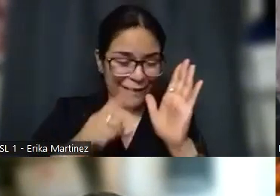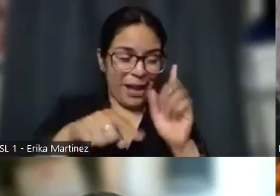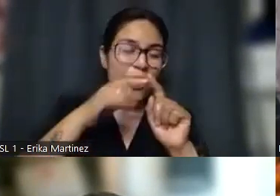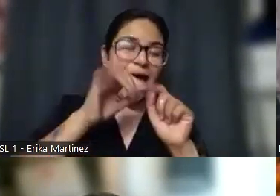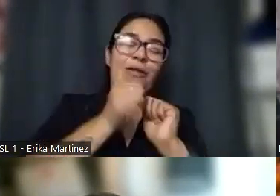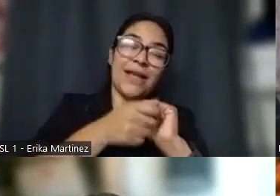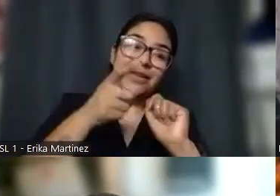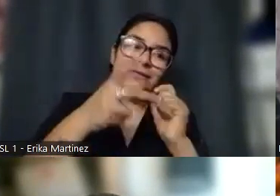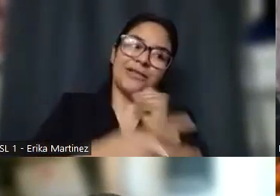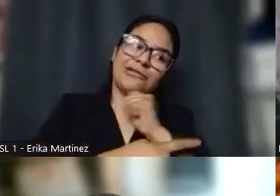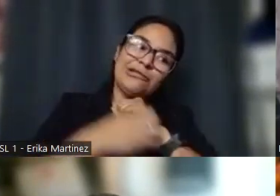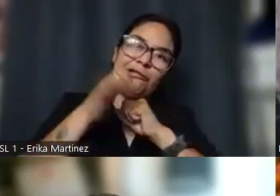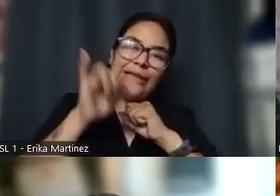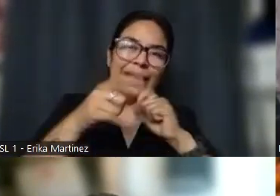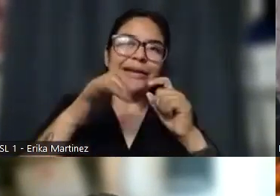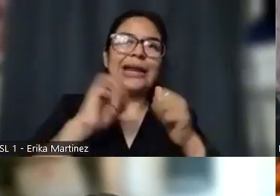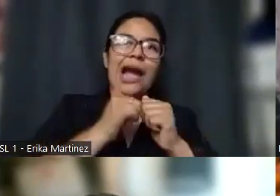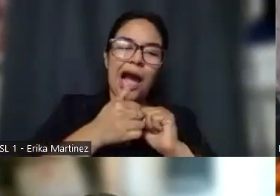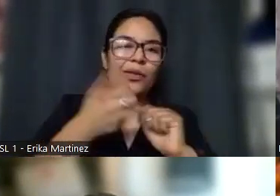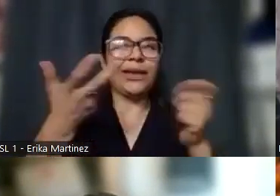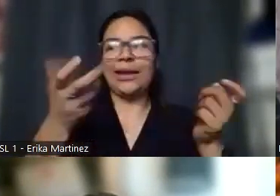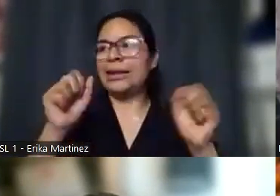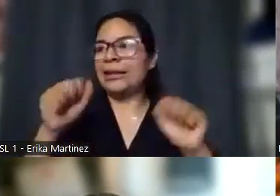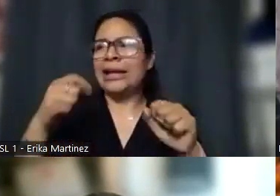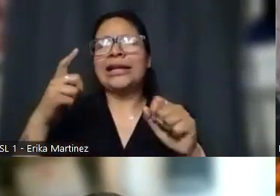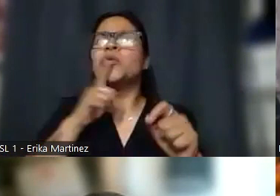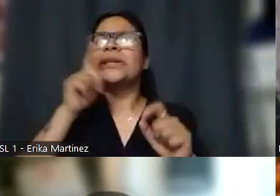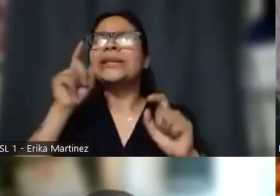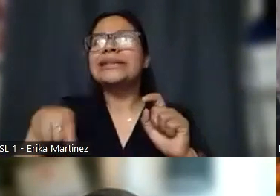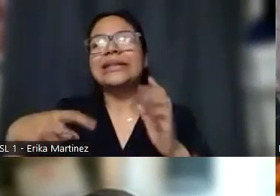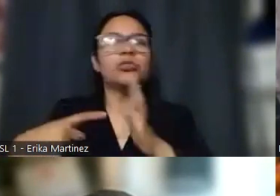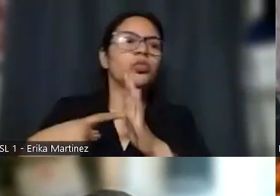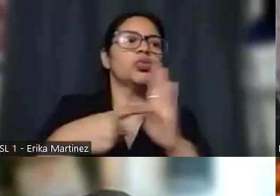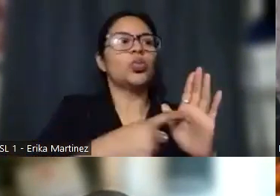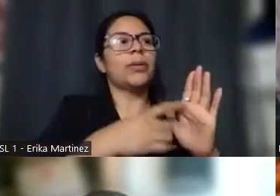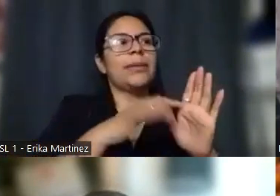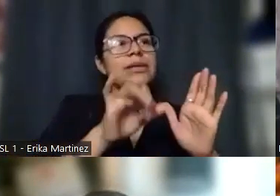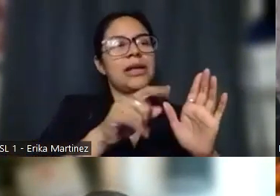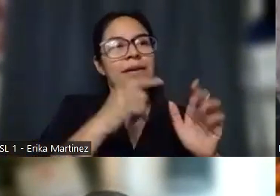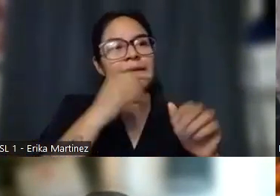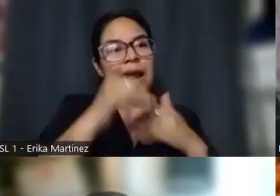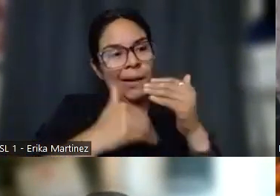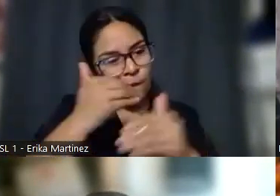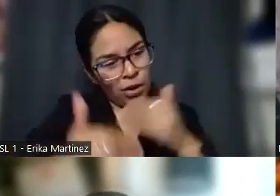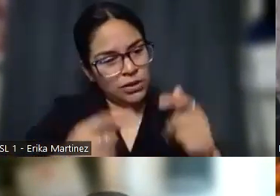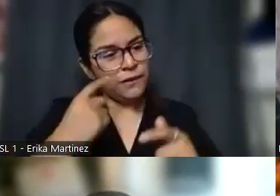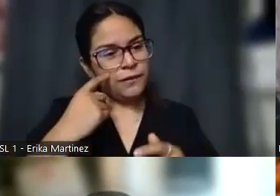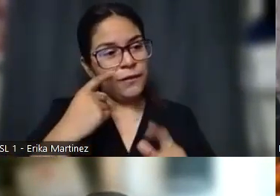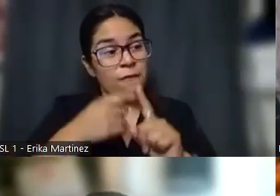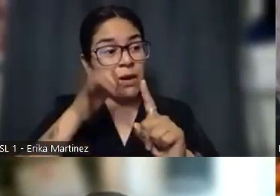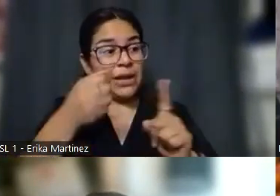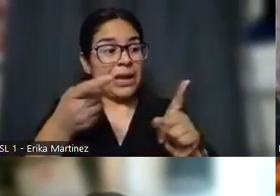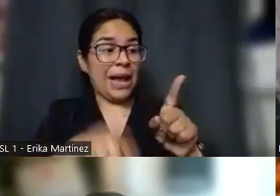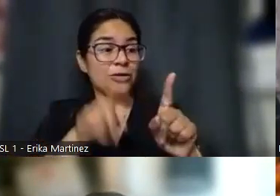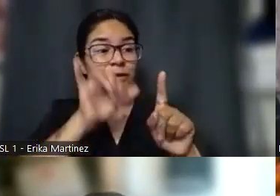are a victim and just need to be represented in the criminal process as a victim of crime. So that's